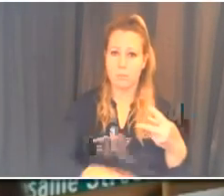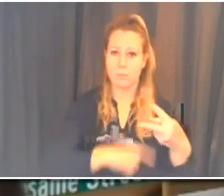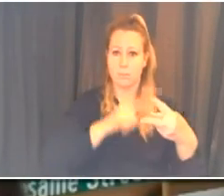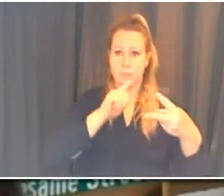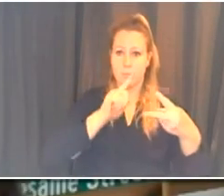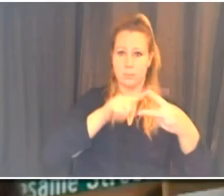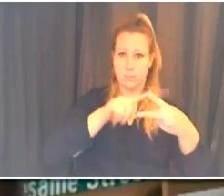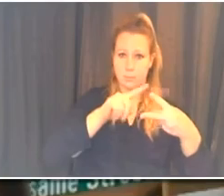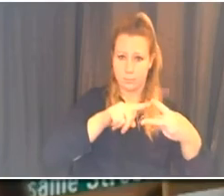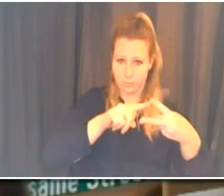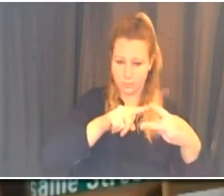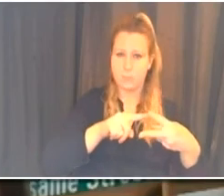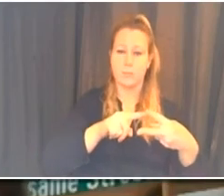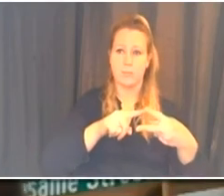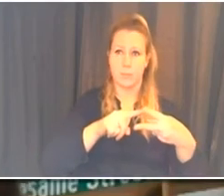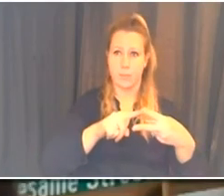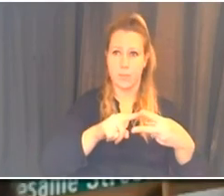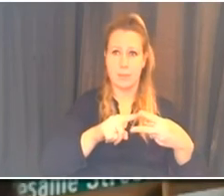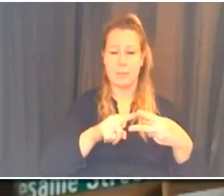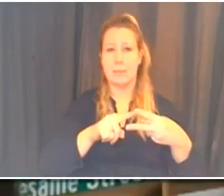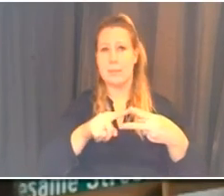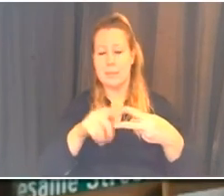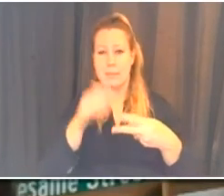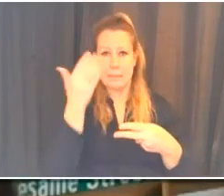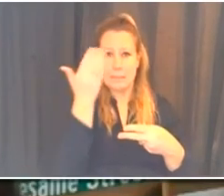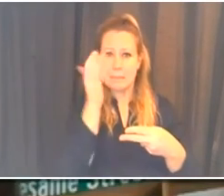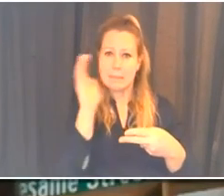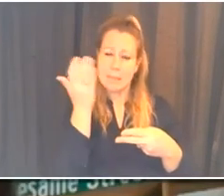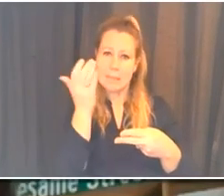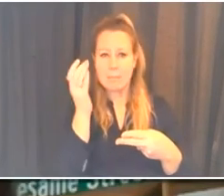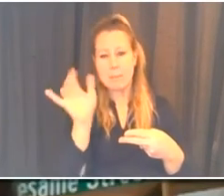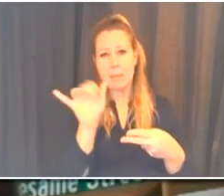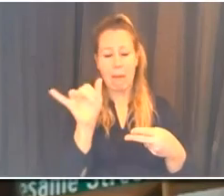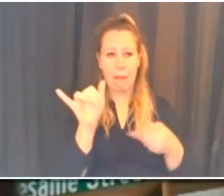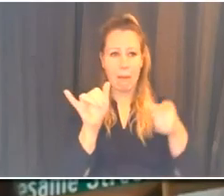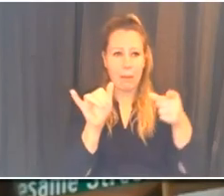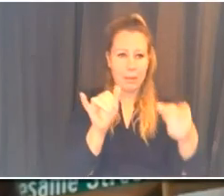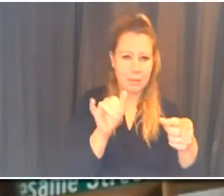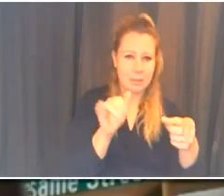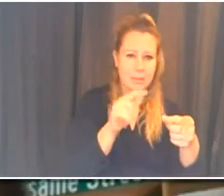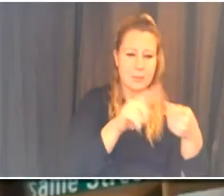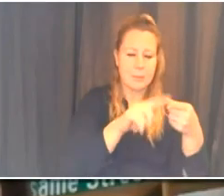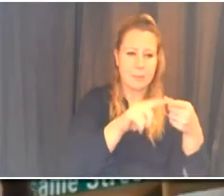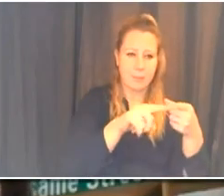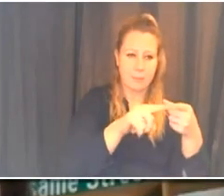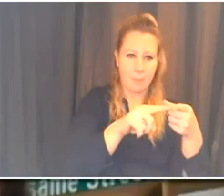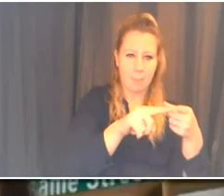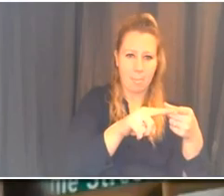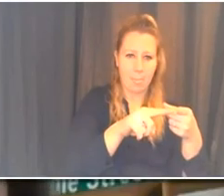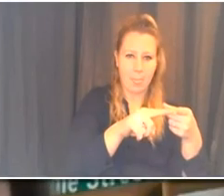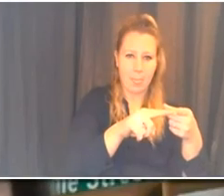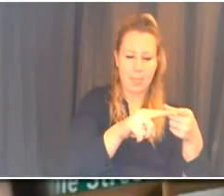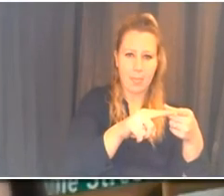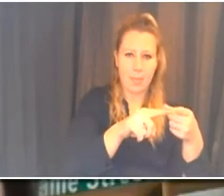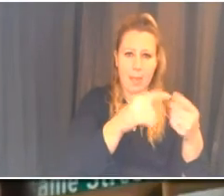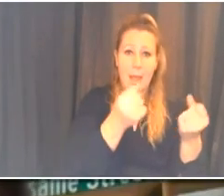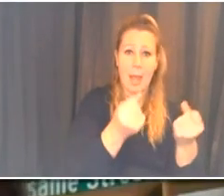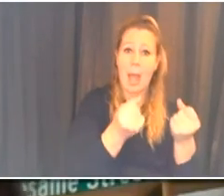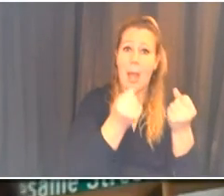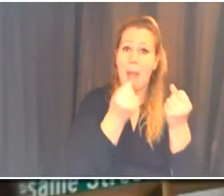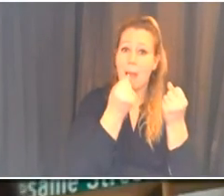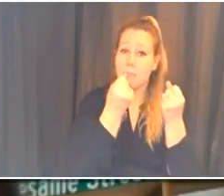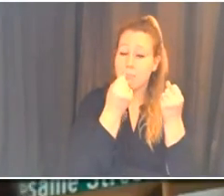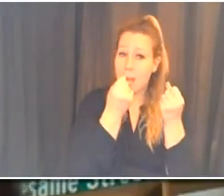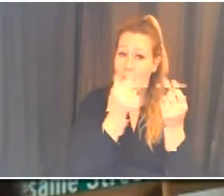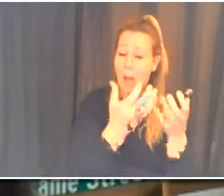issued uh reports taken whether they be on rape uh felony or misdemeanor